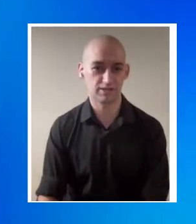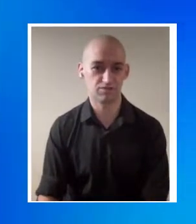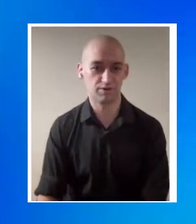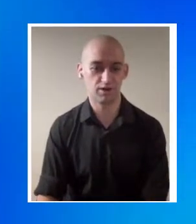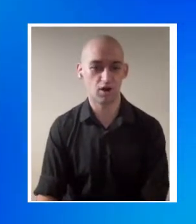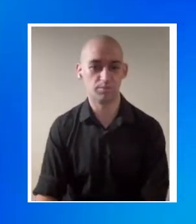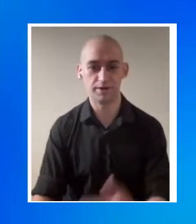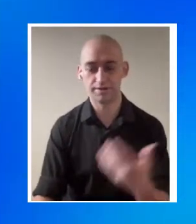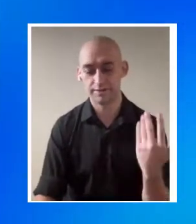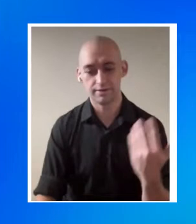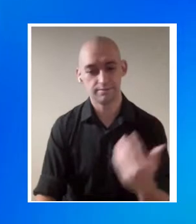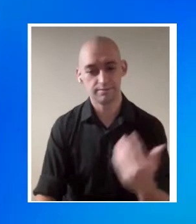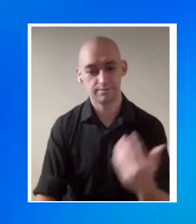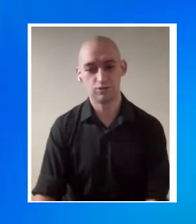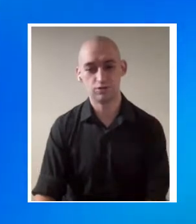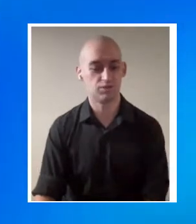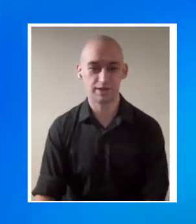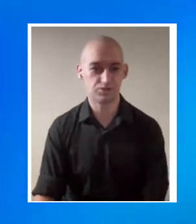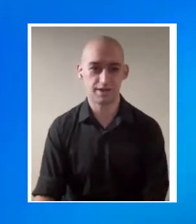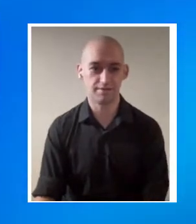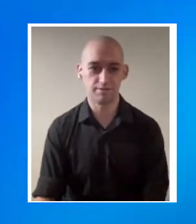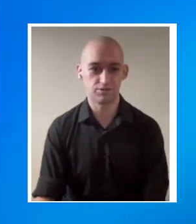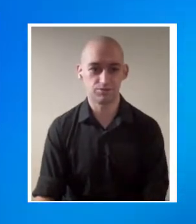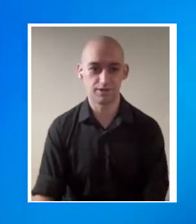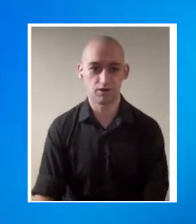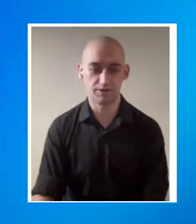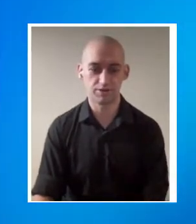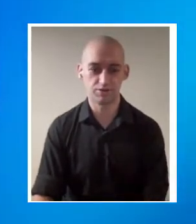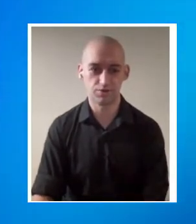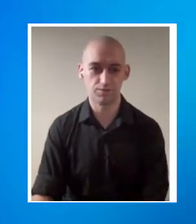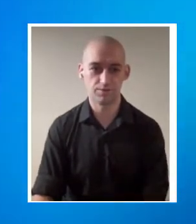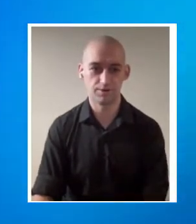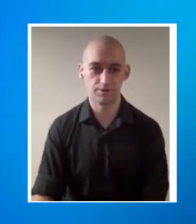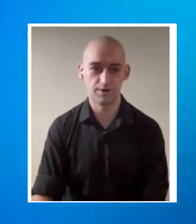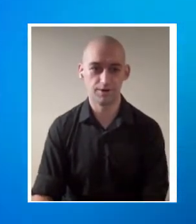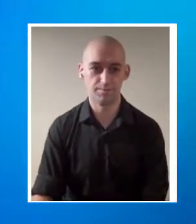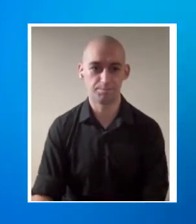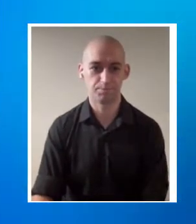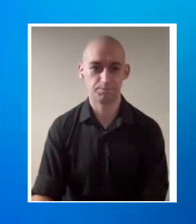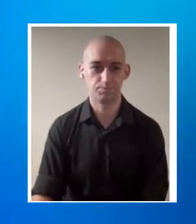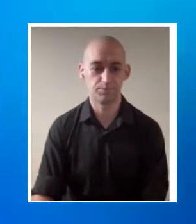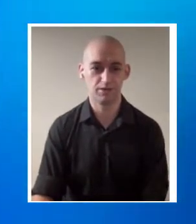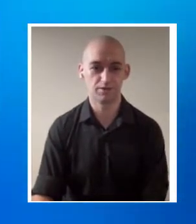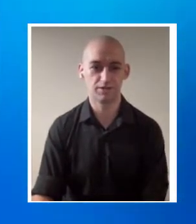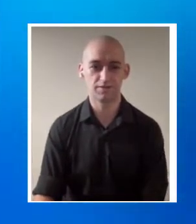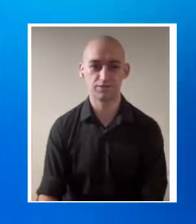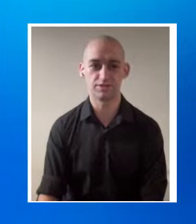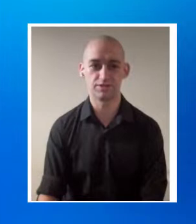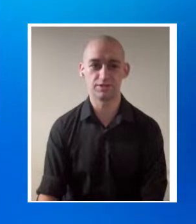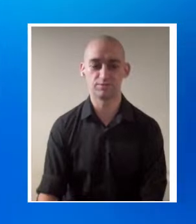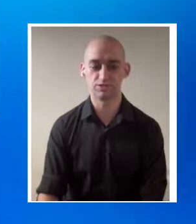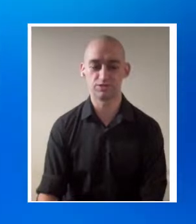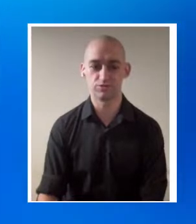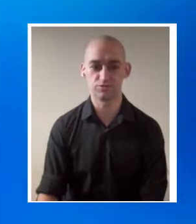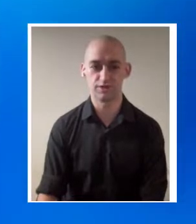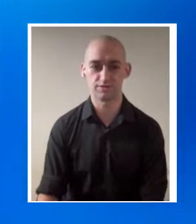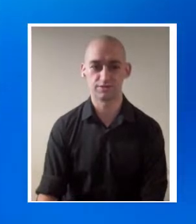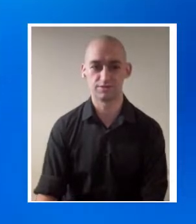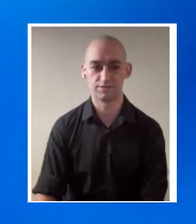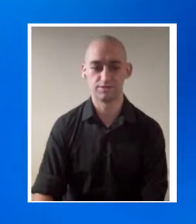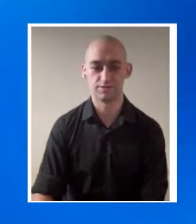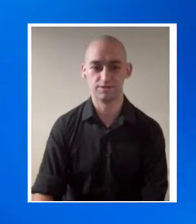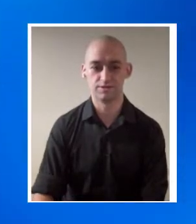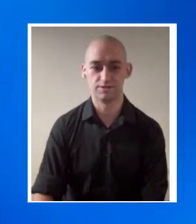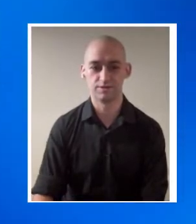too fast if we are. But, just do the best you can. It's really all we can do. Yeah, you can definitely tell if somebody's going too